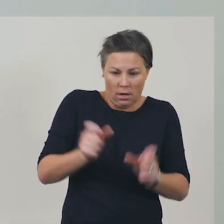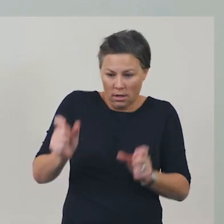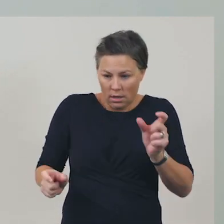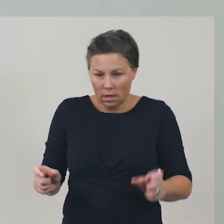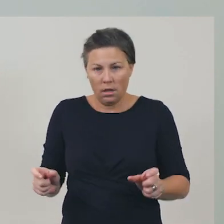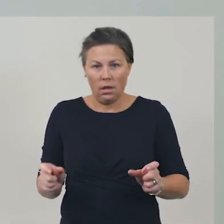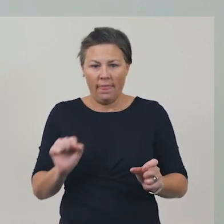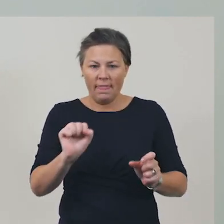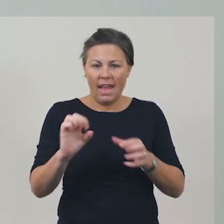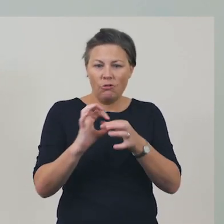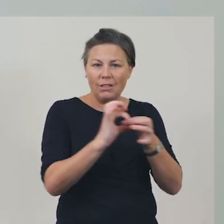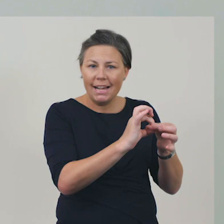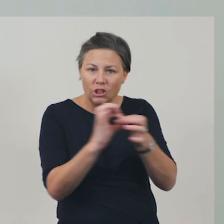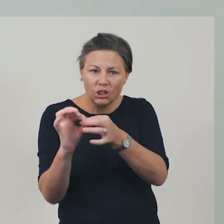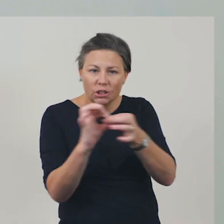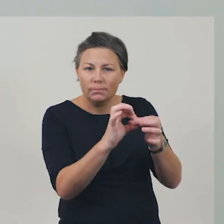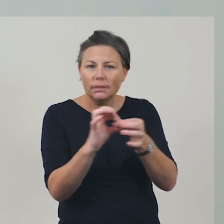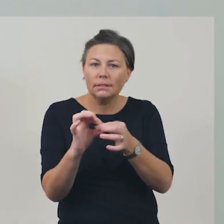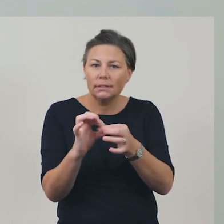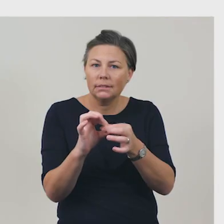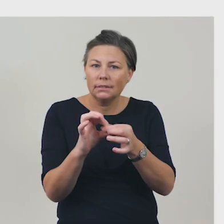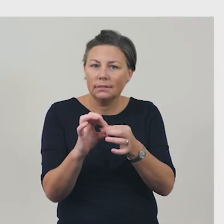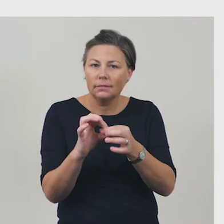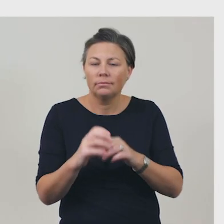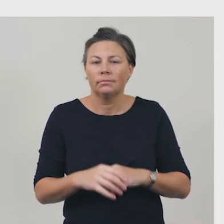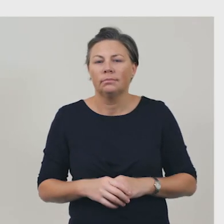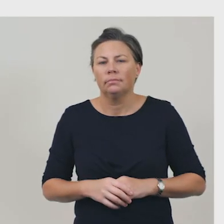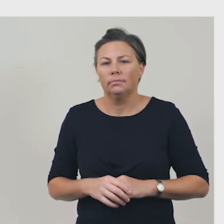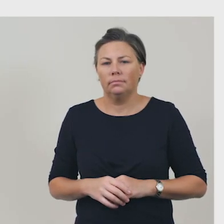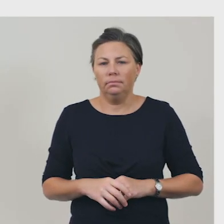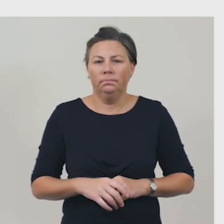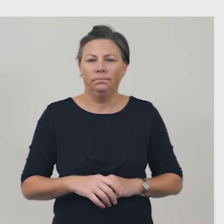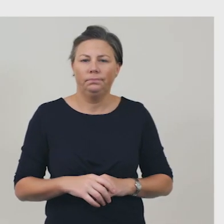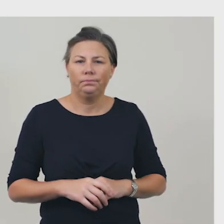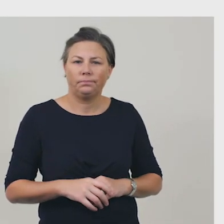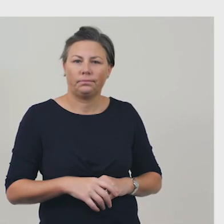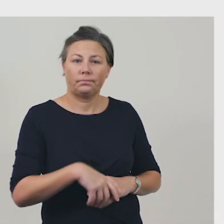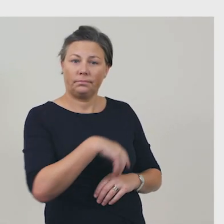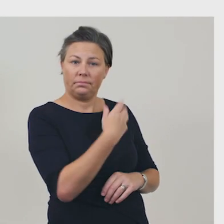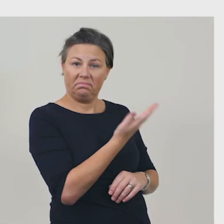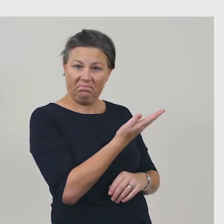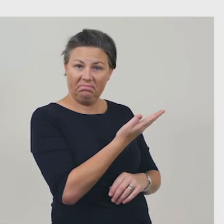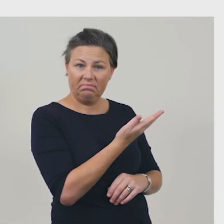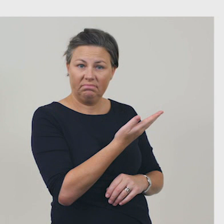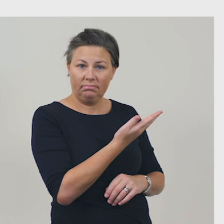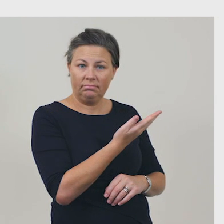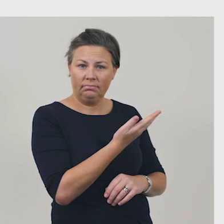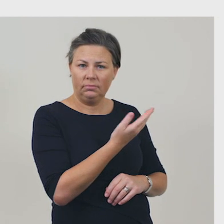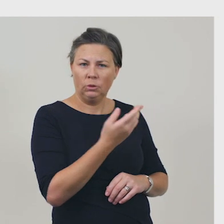the relationships and interactions between them. How does the journal entry provide information about the